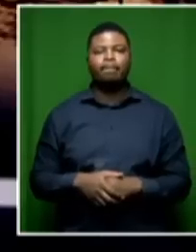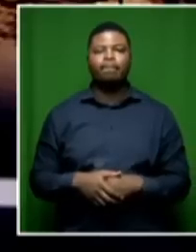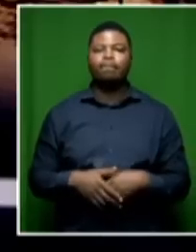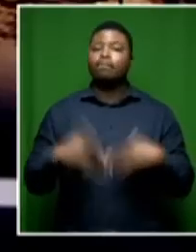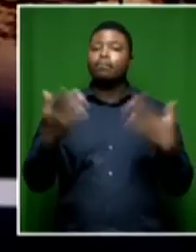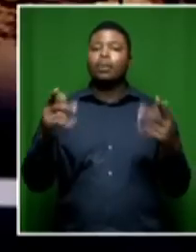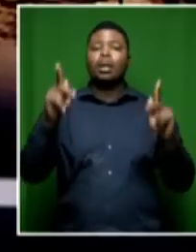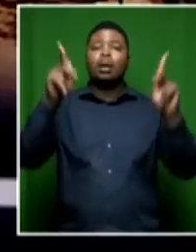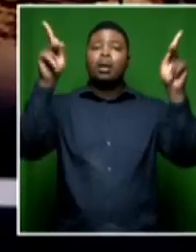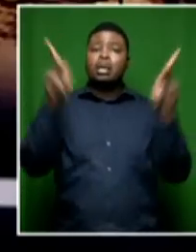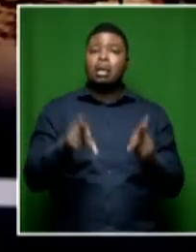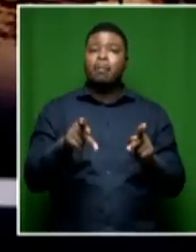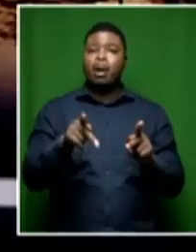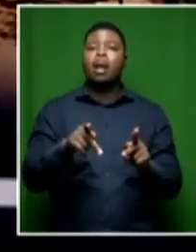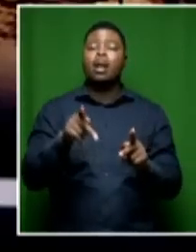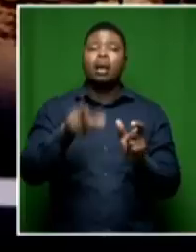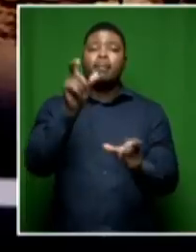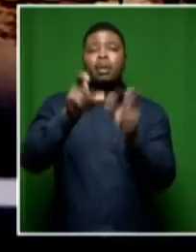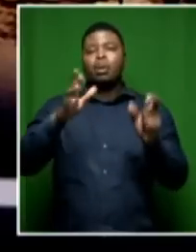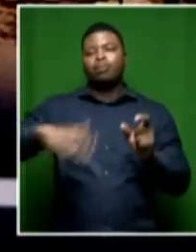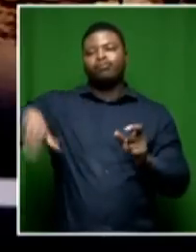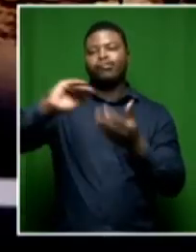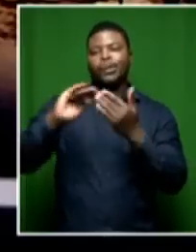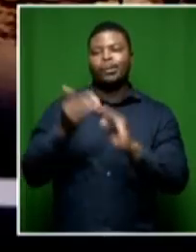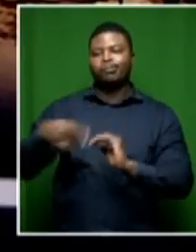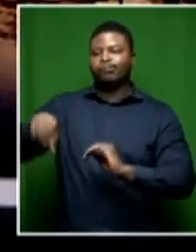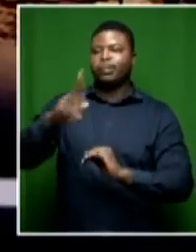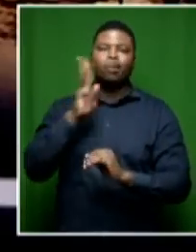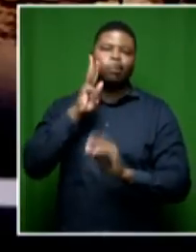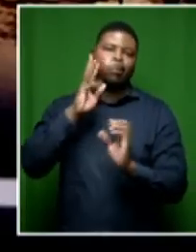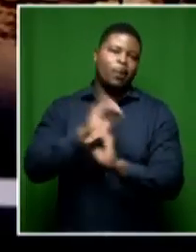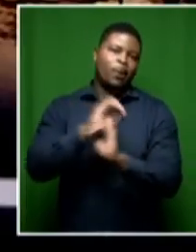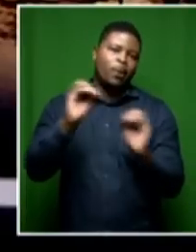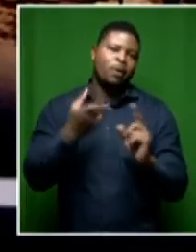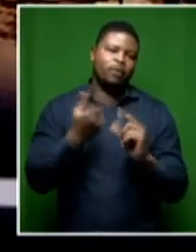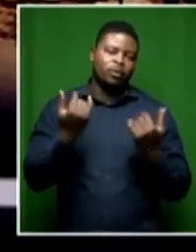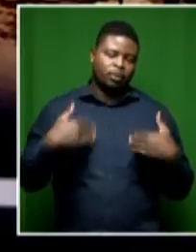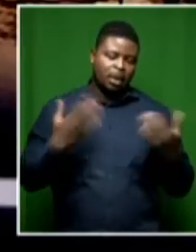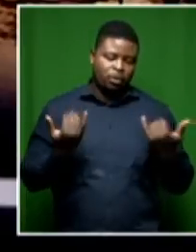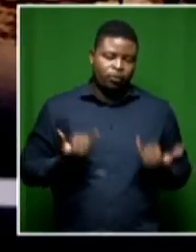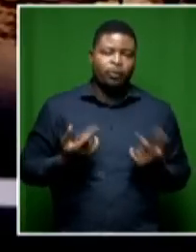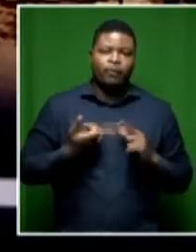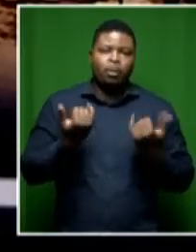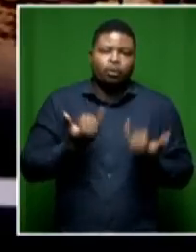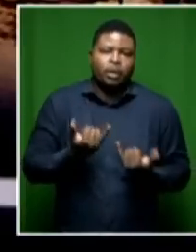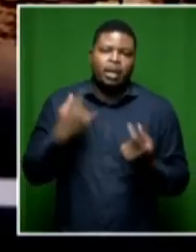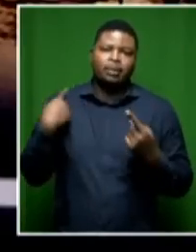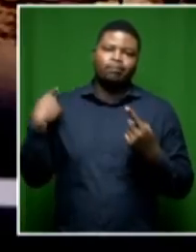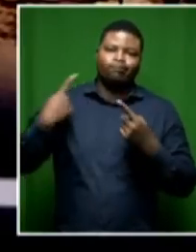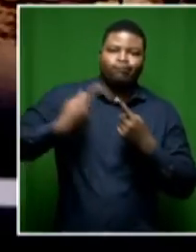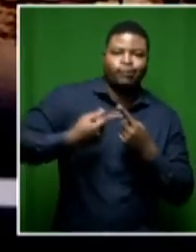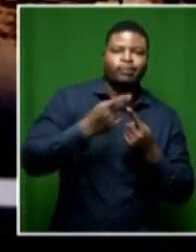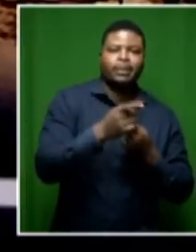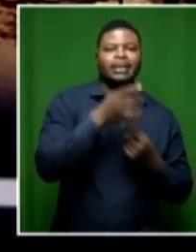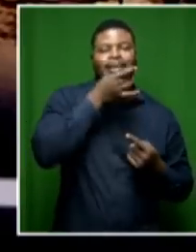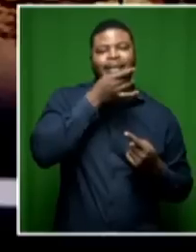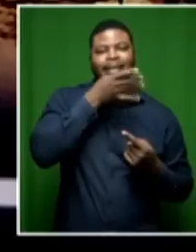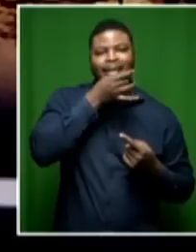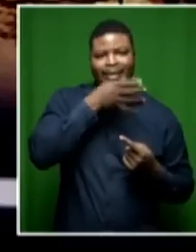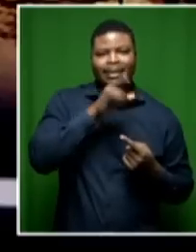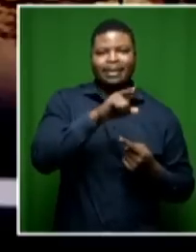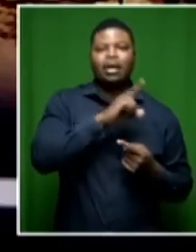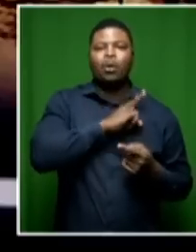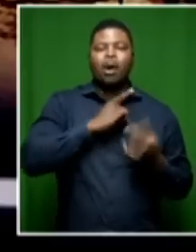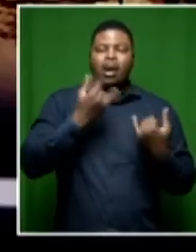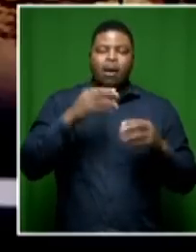Kimberley residents will be without water from today until Sunday. The Sol Plaatje Municipality says they are dealing with maintenance issues